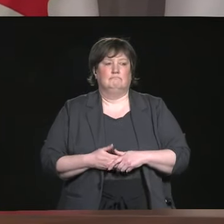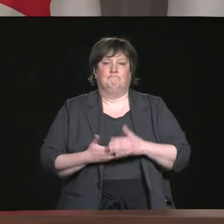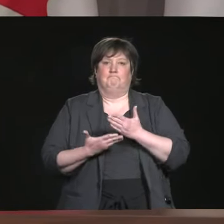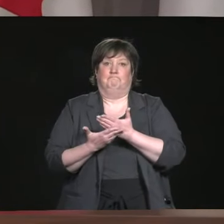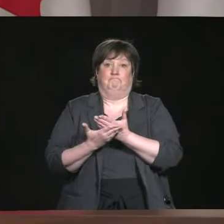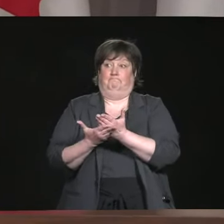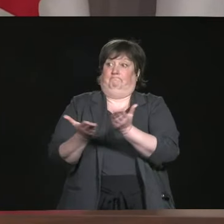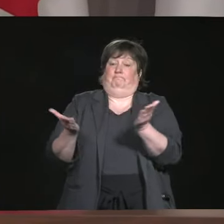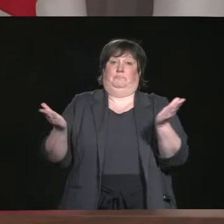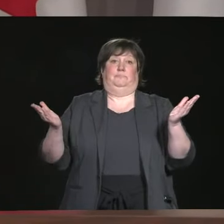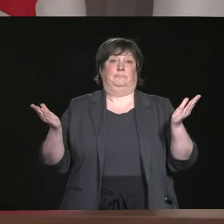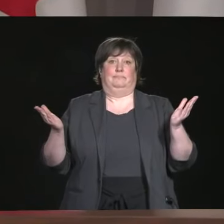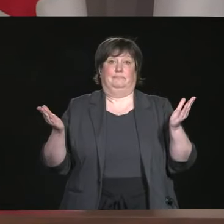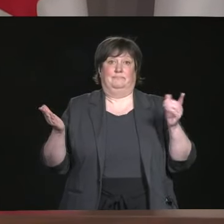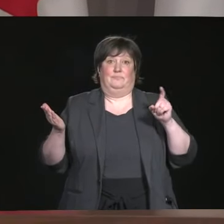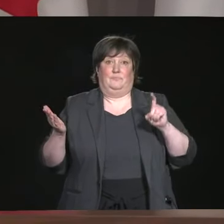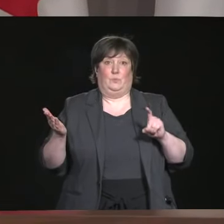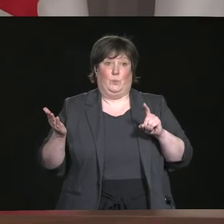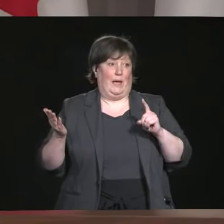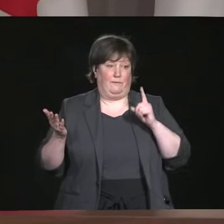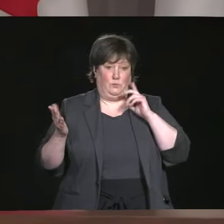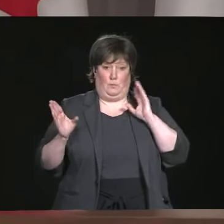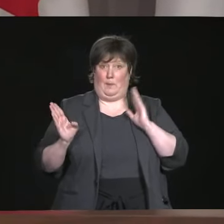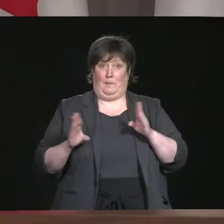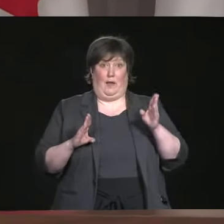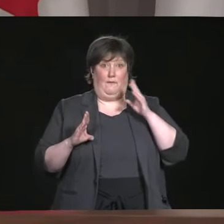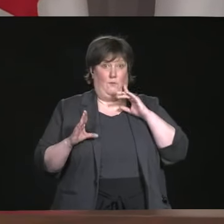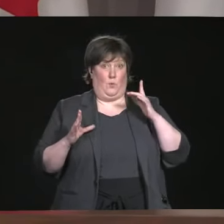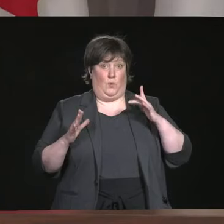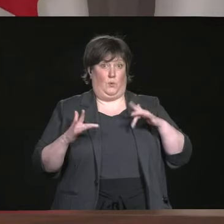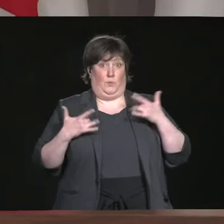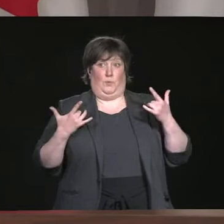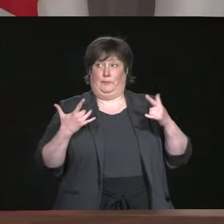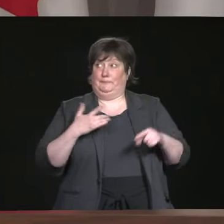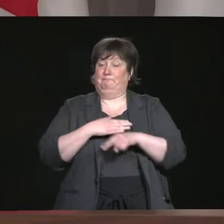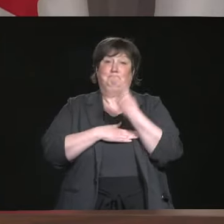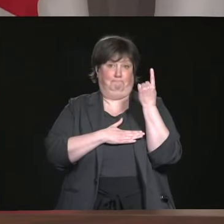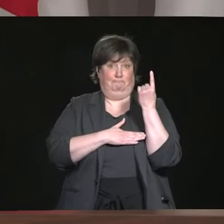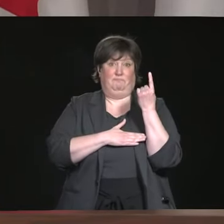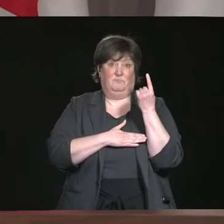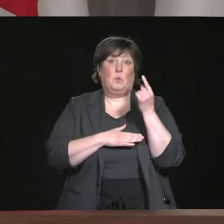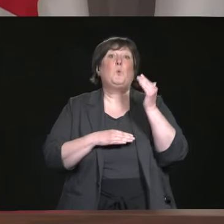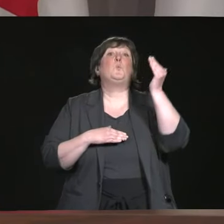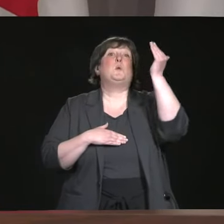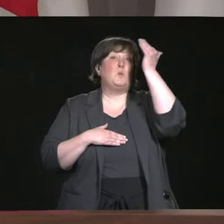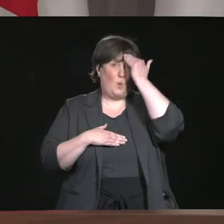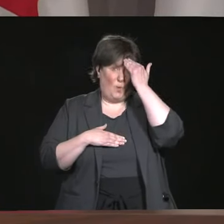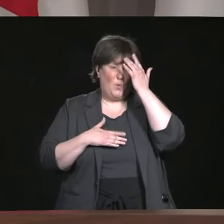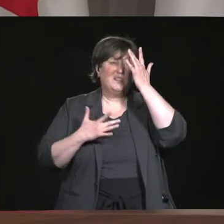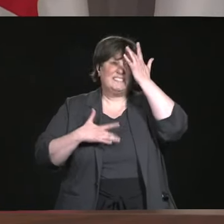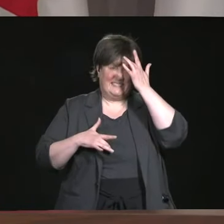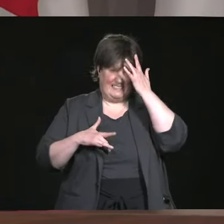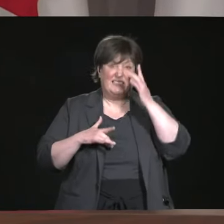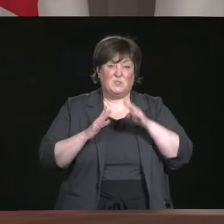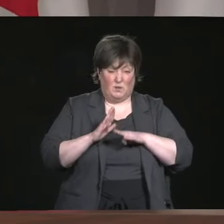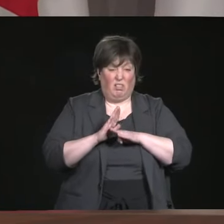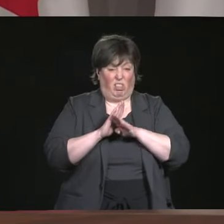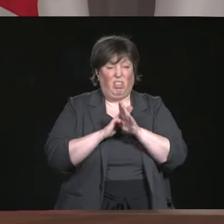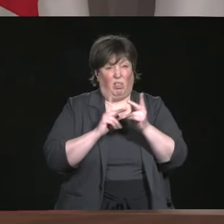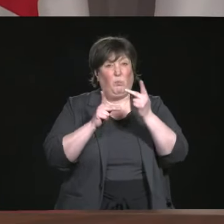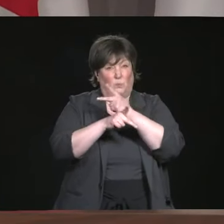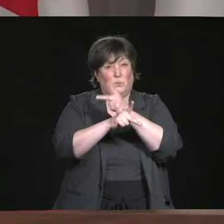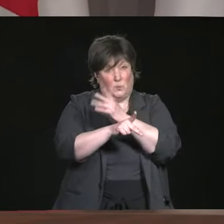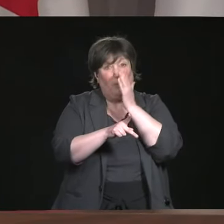reality, which is the situation is going to get worse before it gets better.